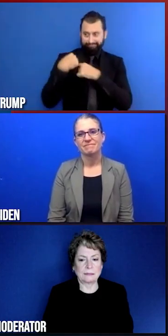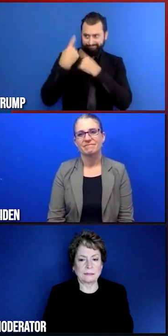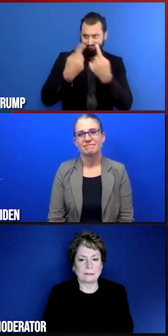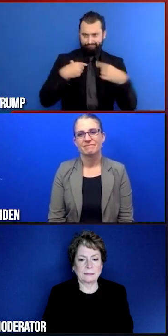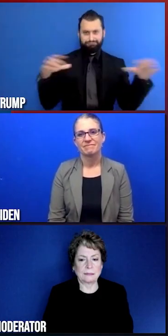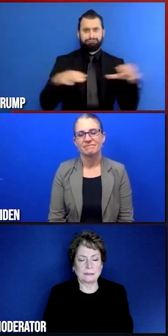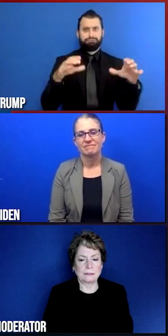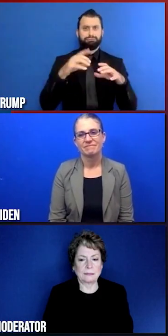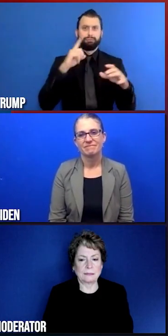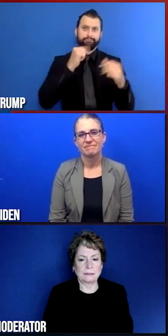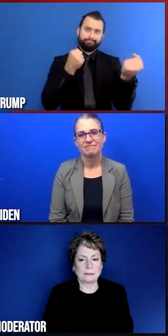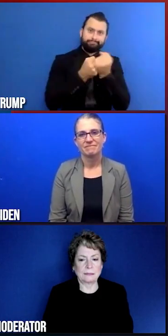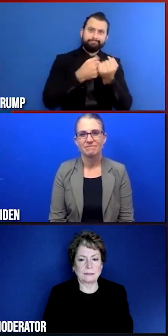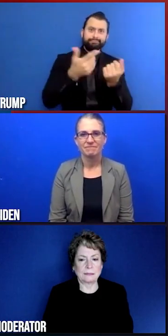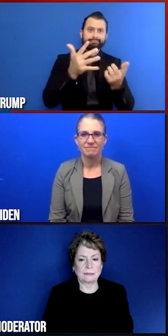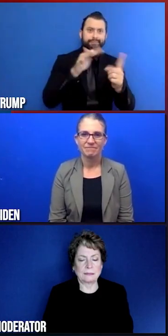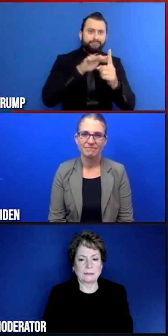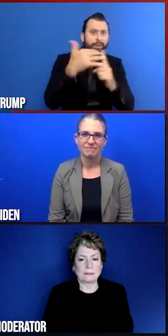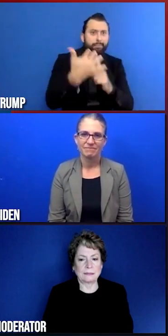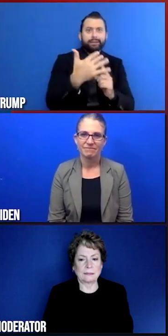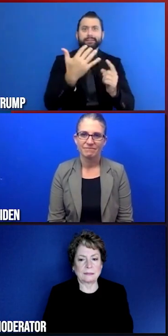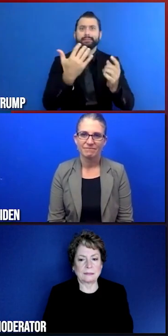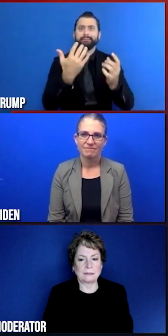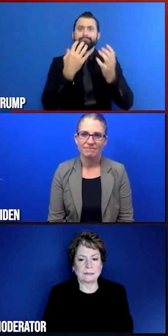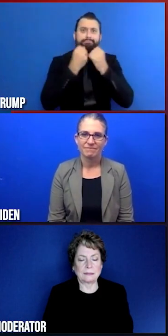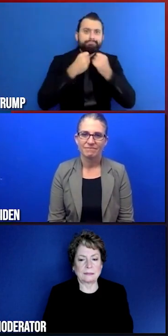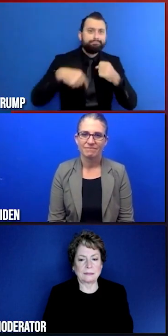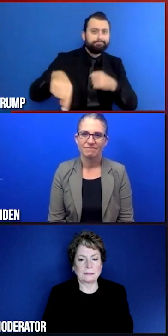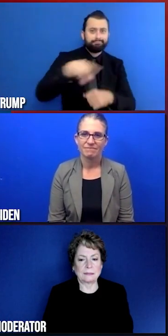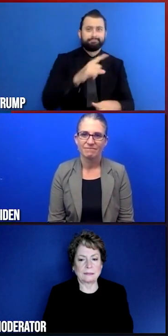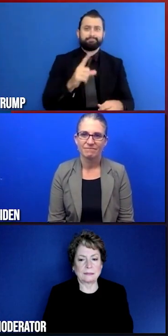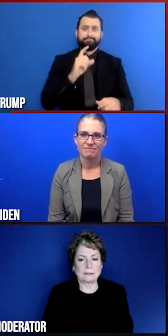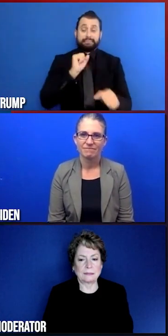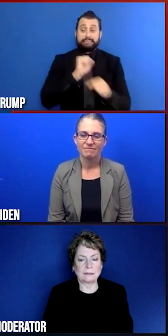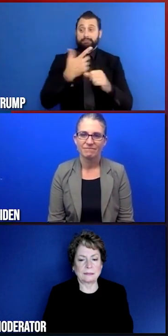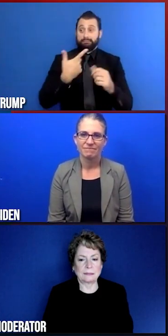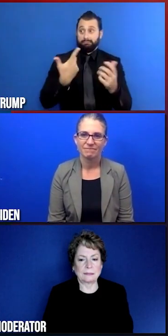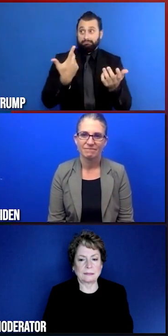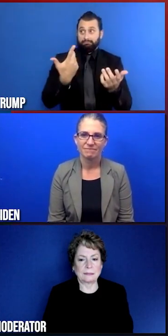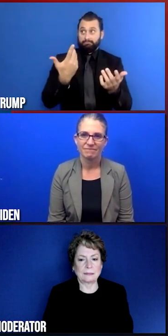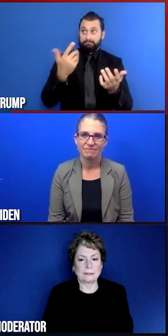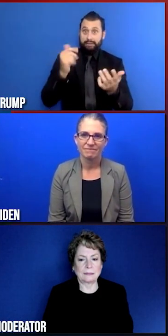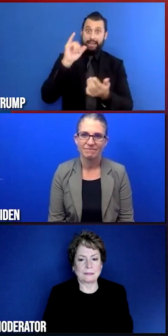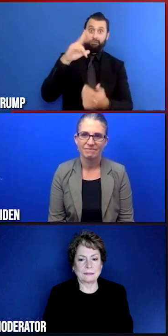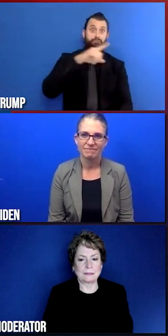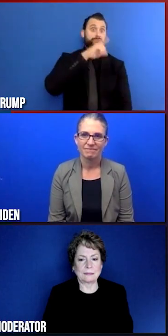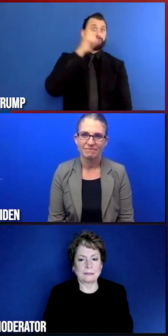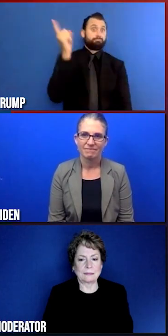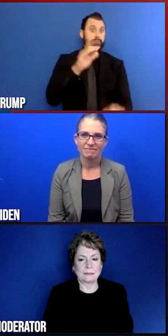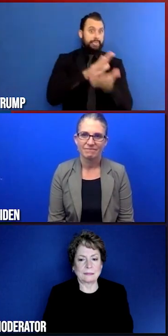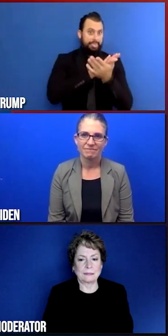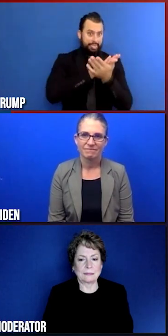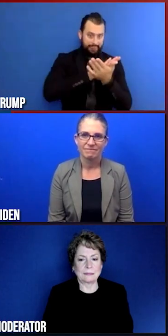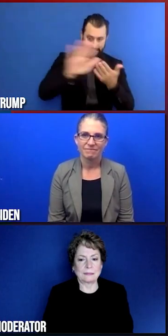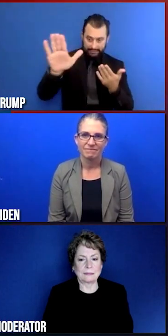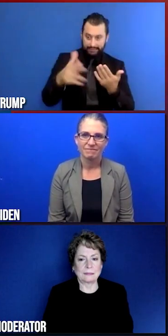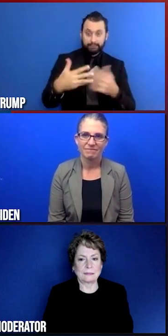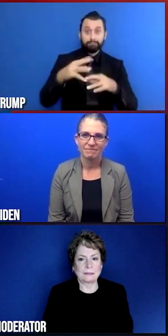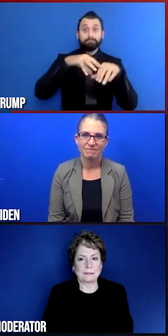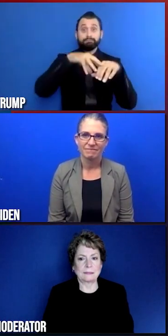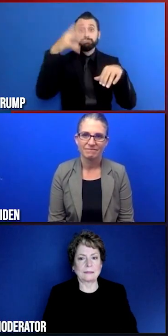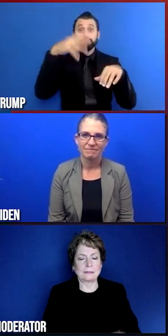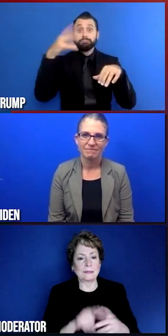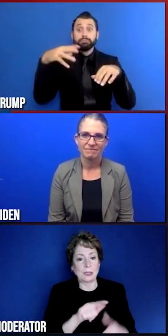cleanest water, and the best carbon emission standards that we've seen in many, many years. Vice President and we Biden. haven't destroyed our